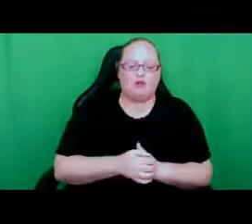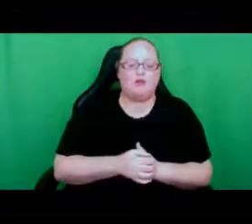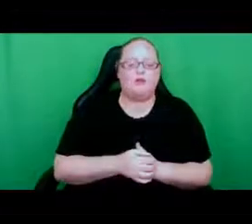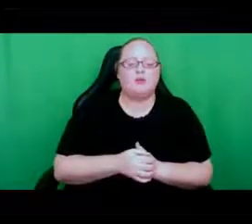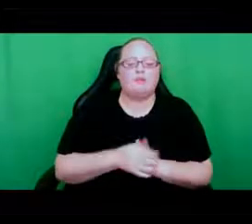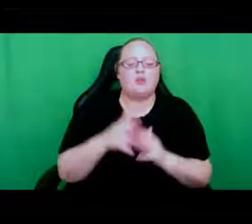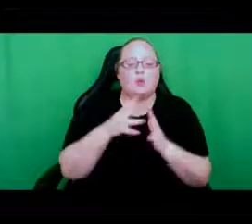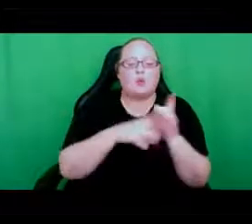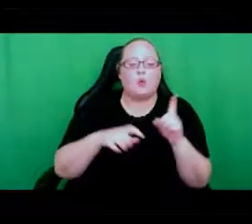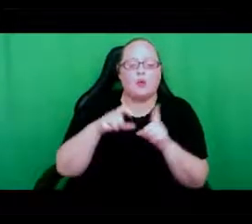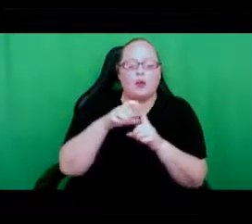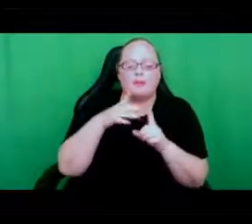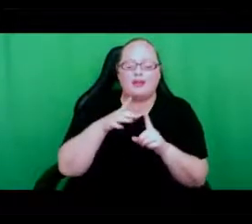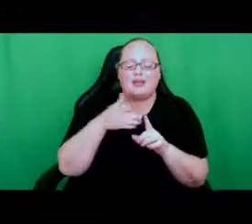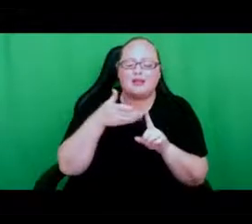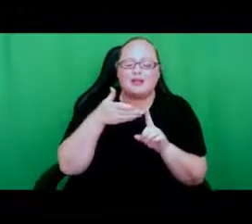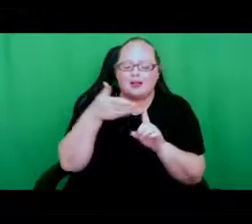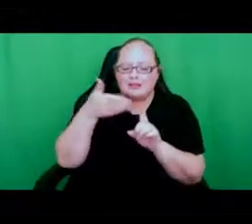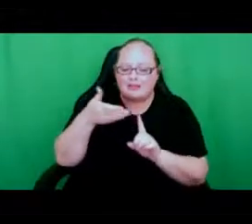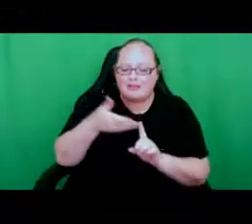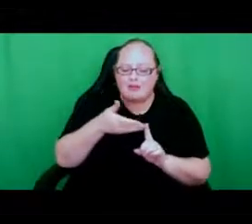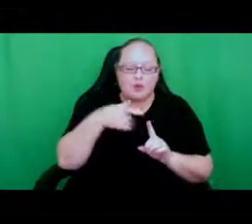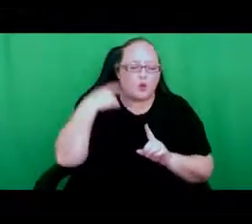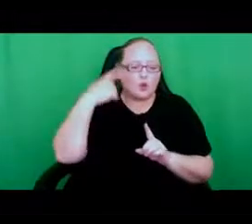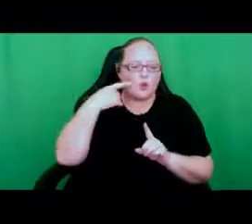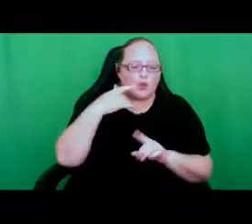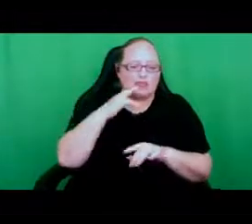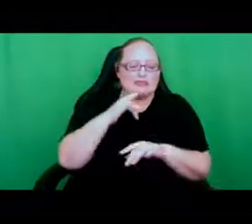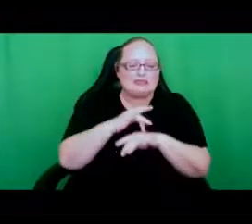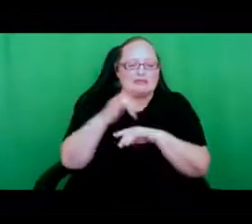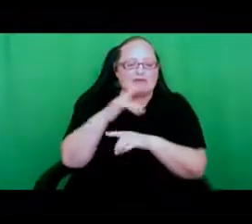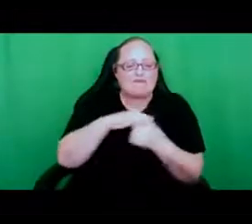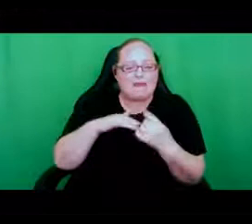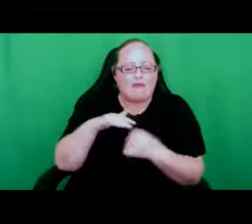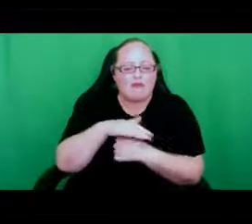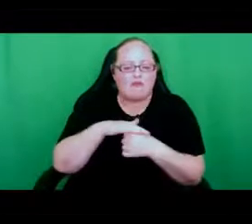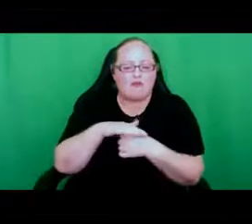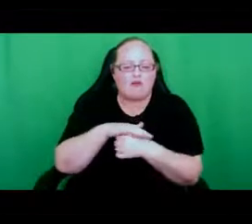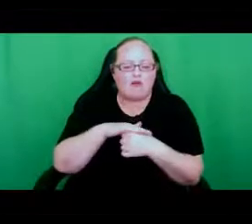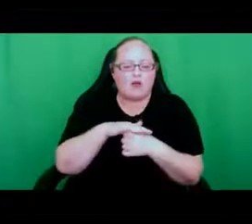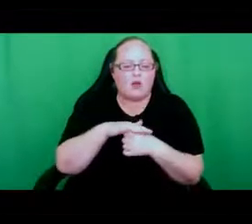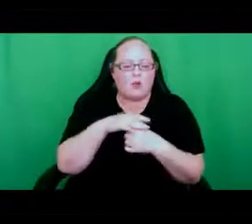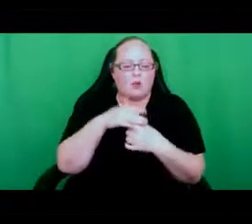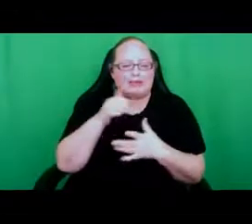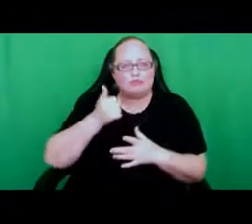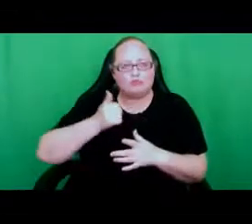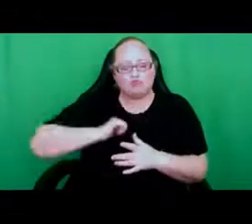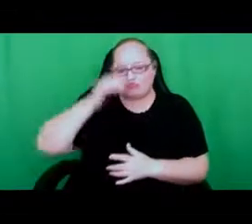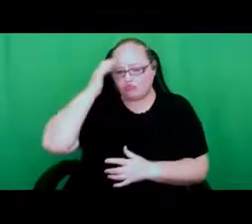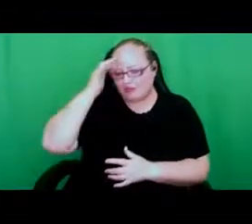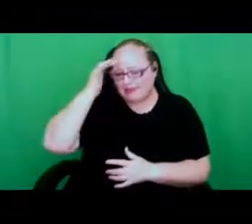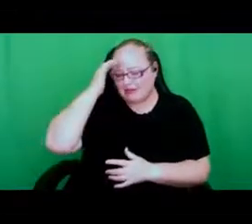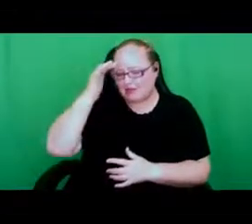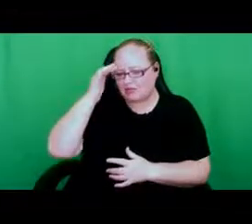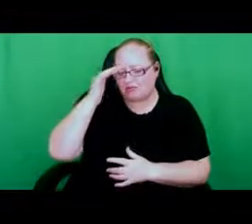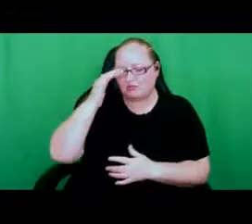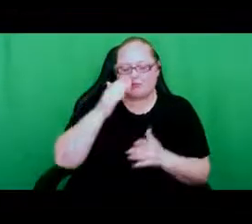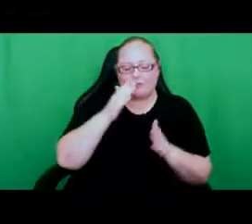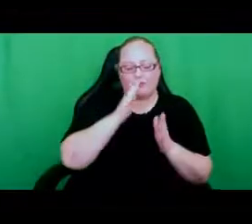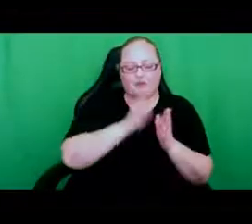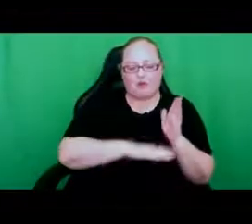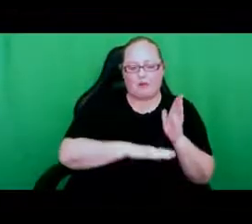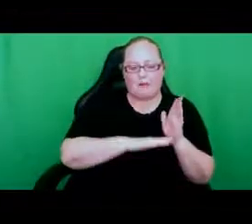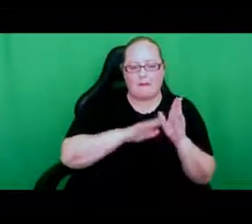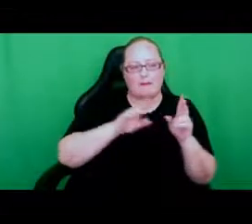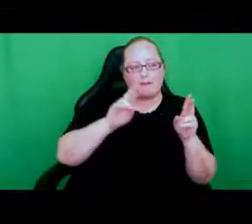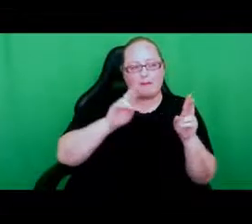identified noise sensitive locations and predicted to range from a modest decrease in